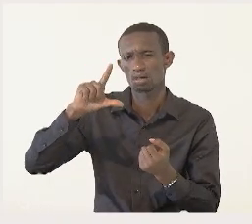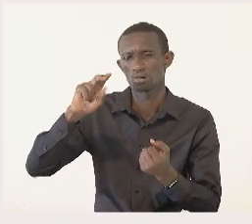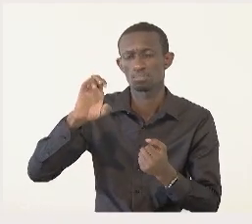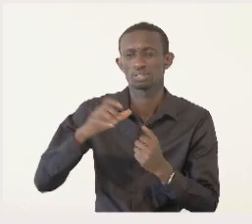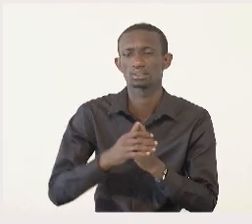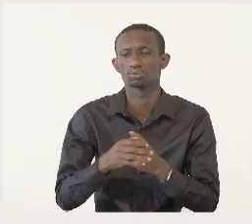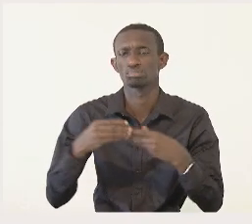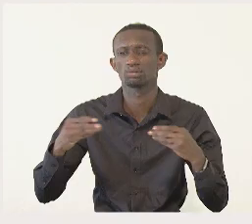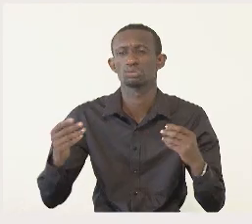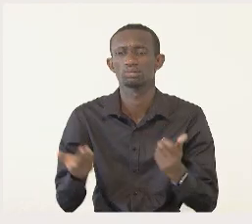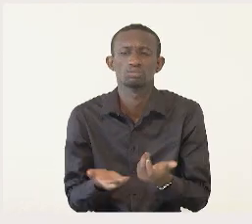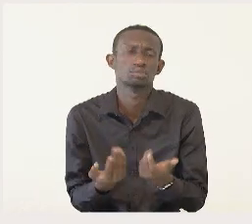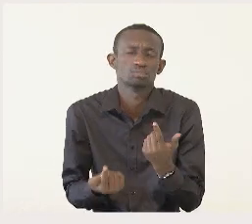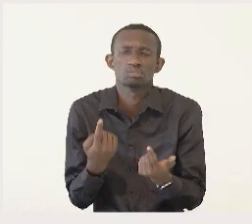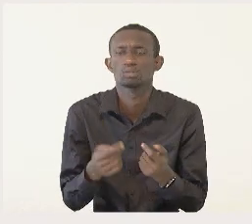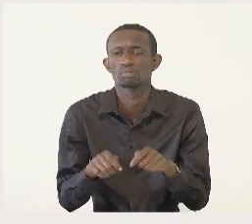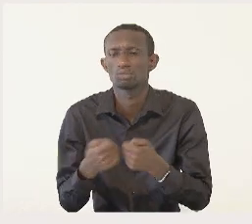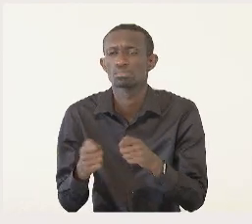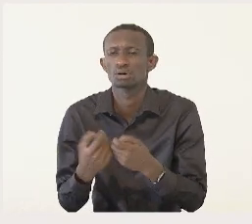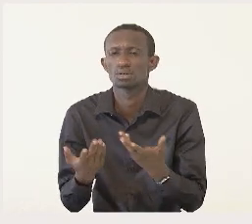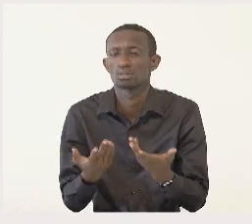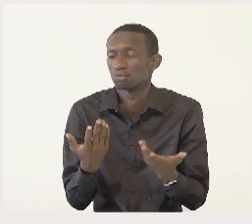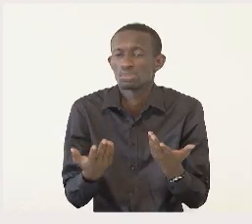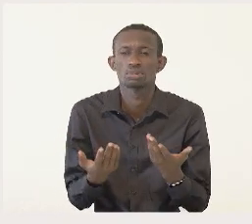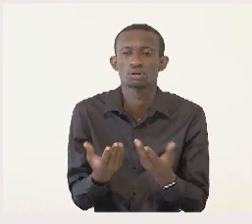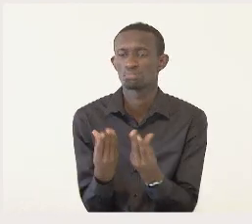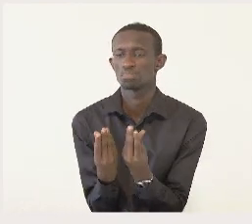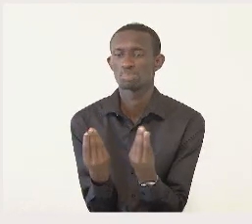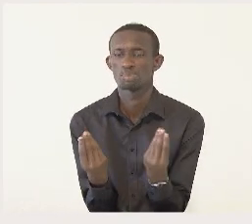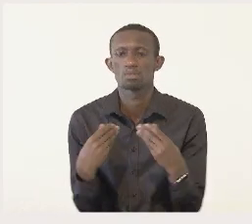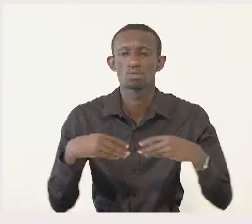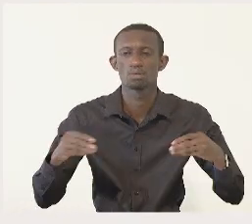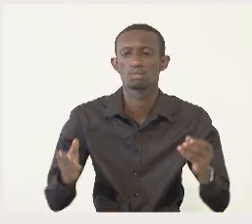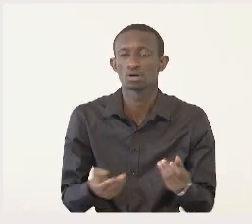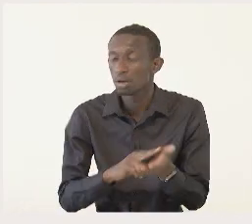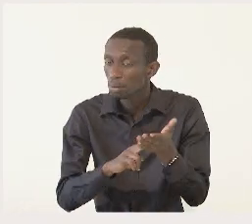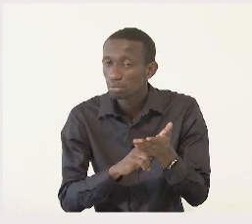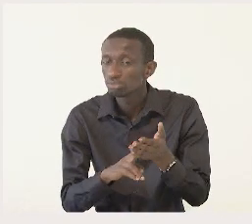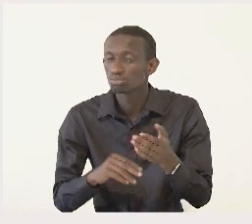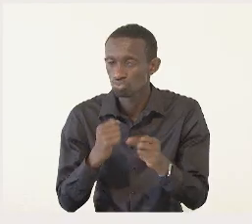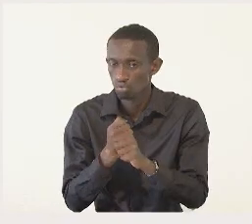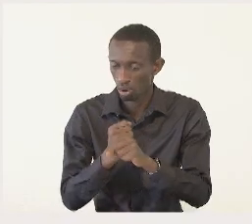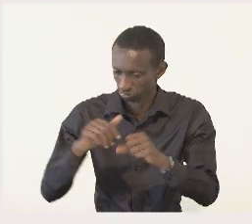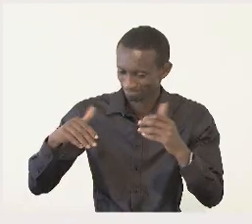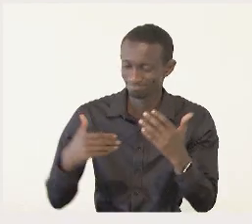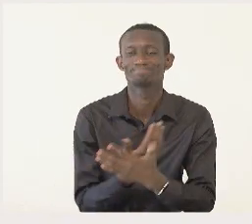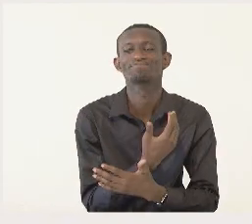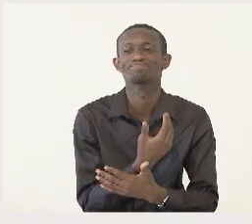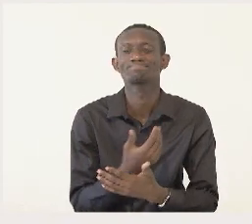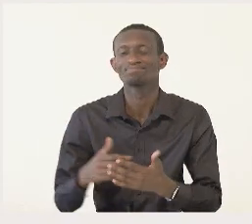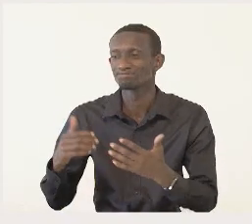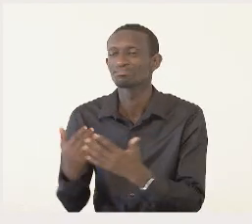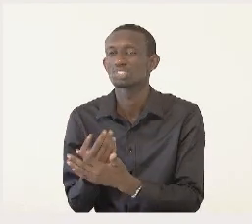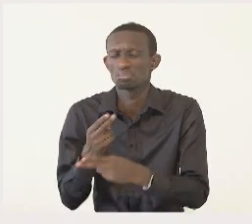breakdown, and even other simple materials are used to make new compounds. They involve in what you call